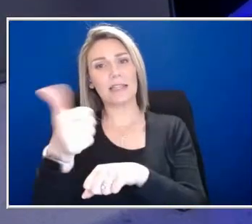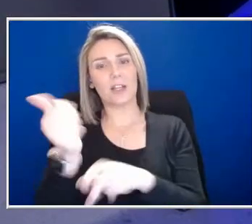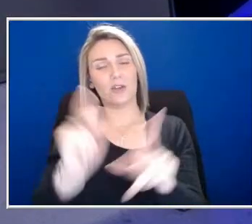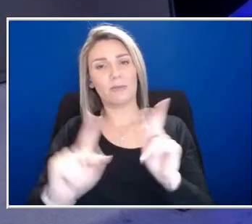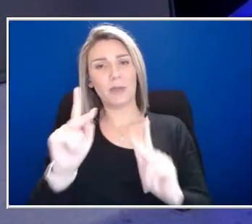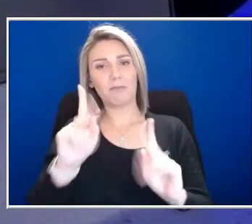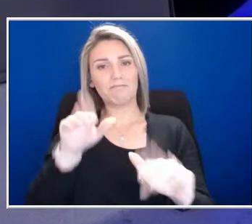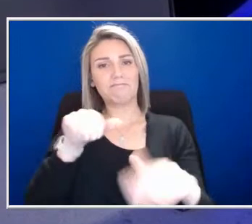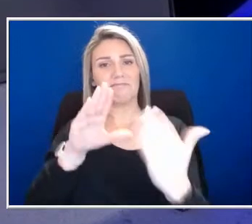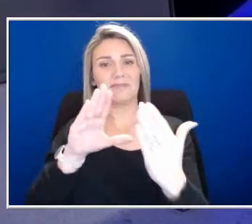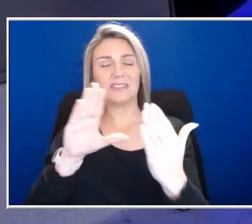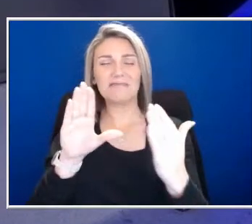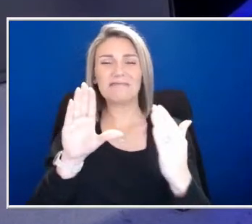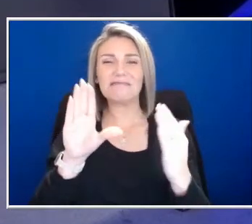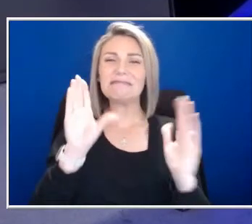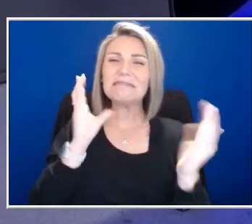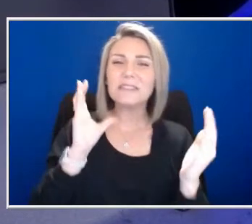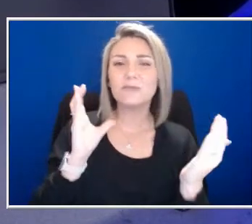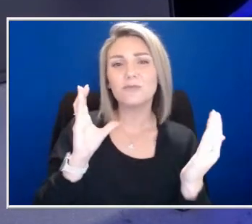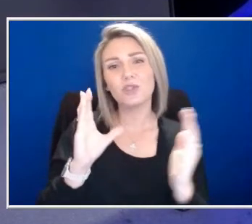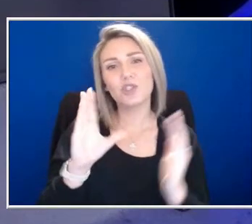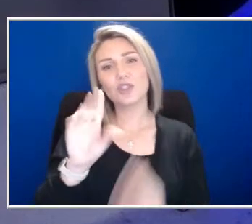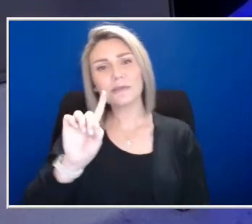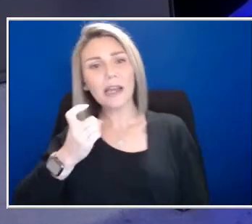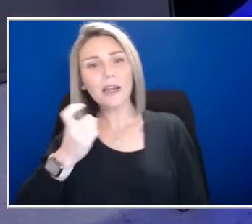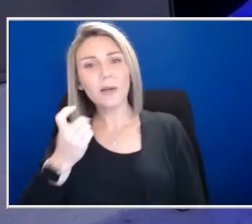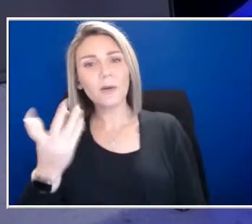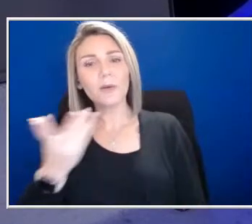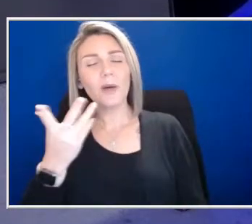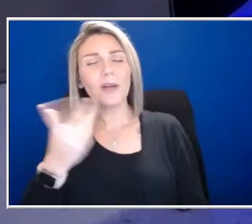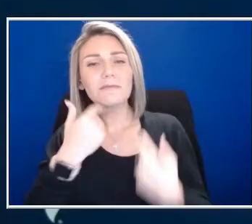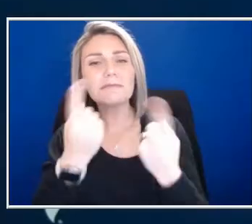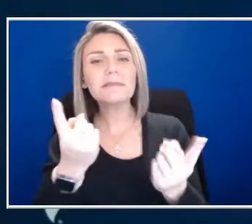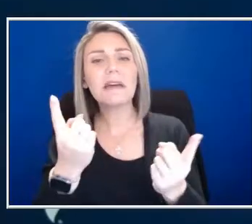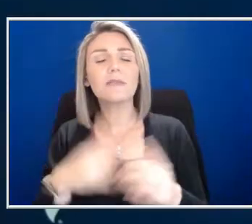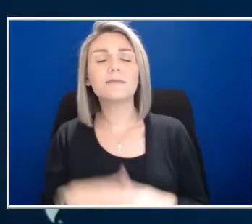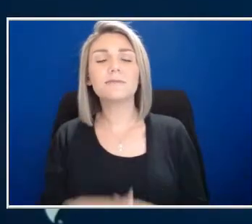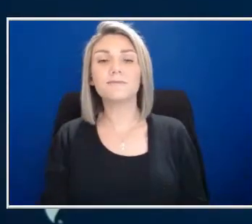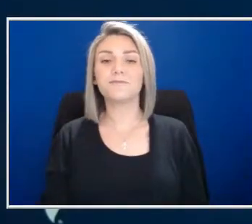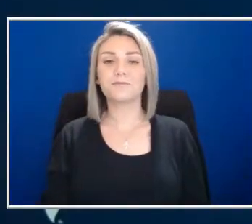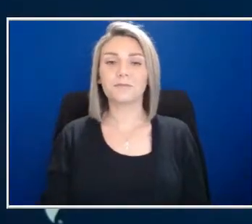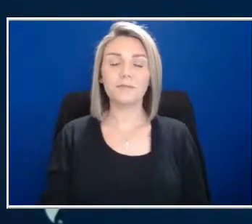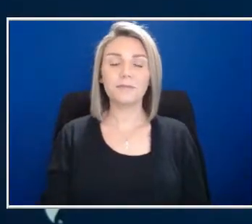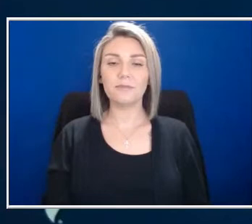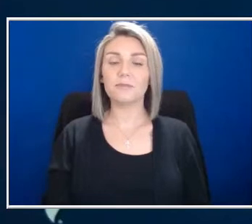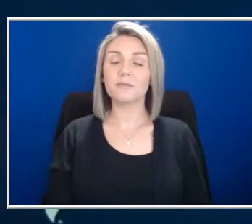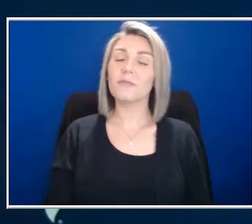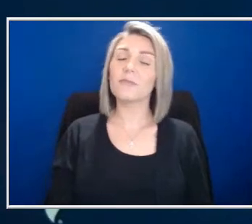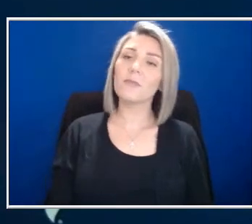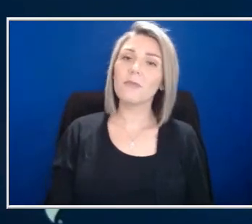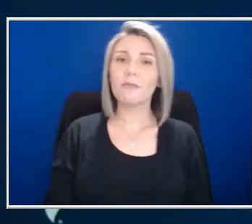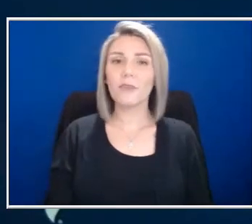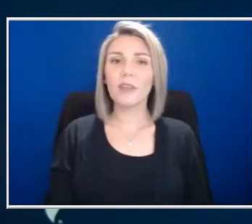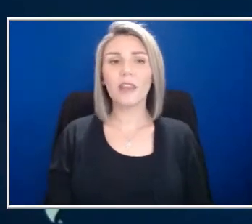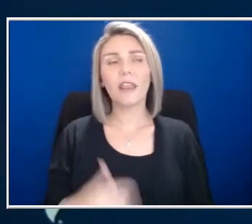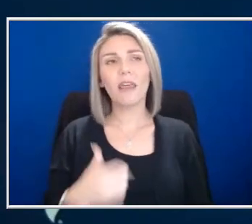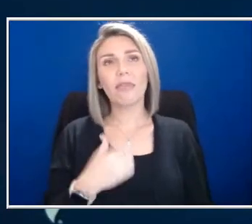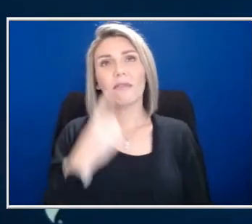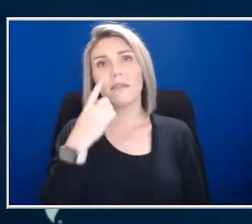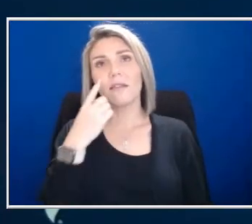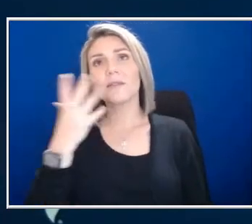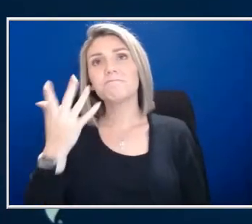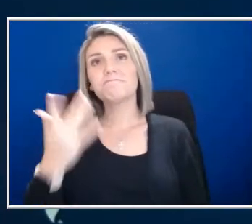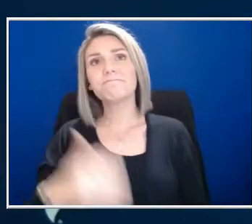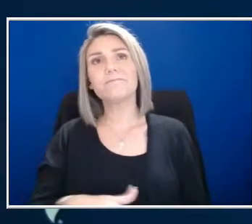diagnosis? What would you tell them? Well, I would I think that, you know,